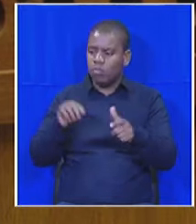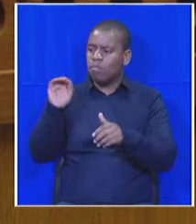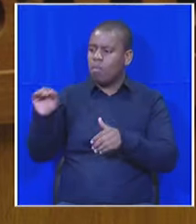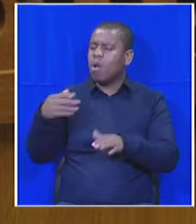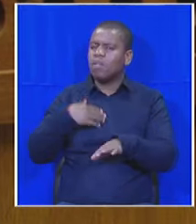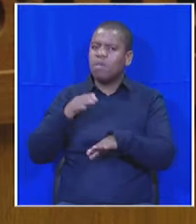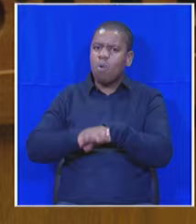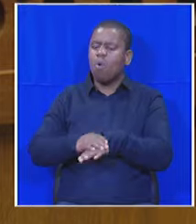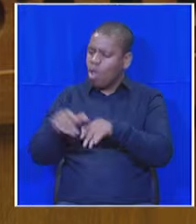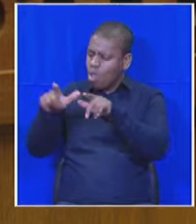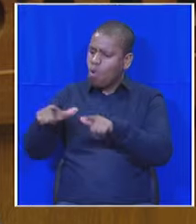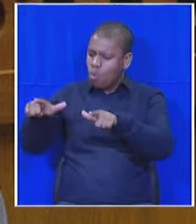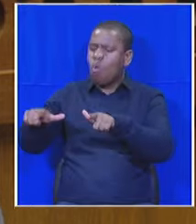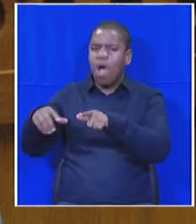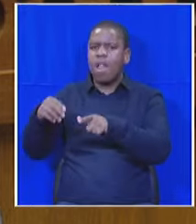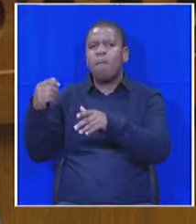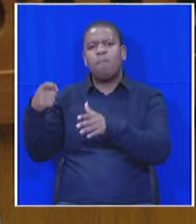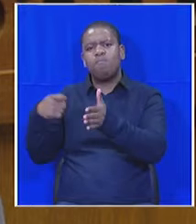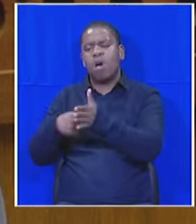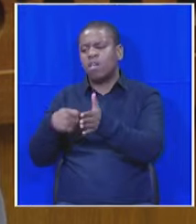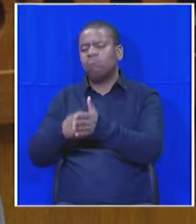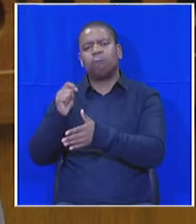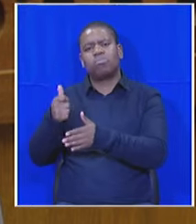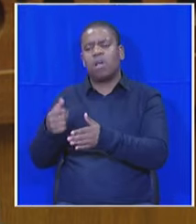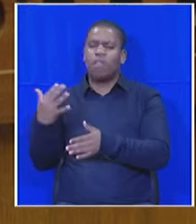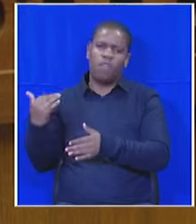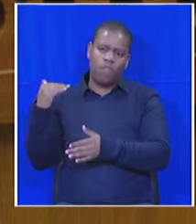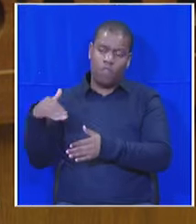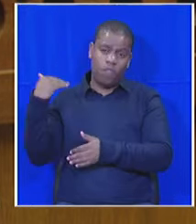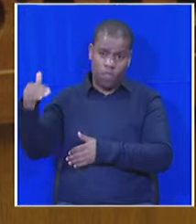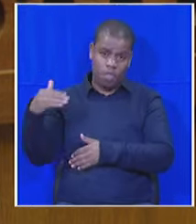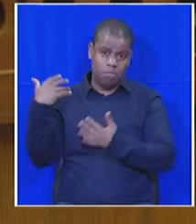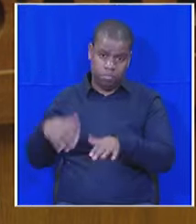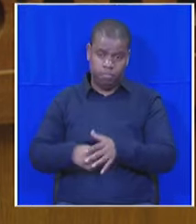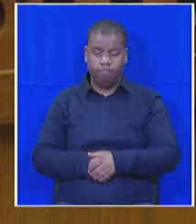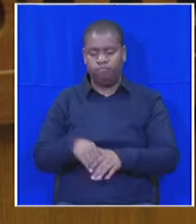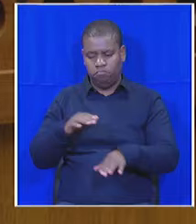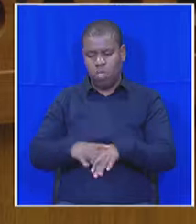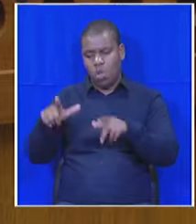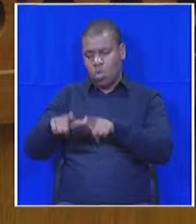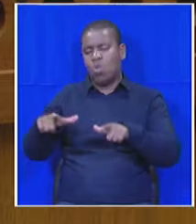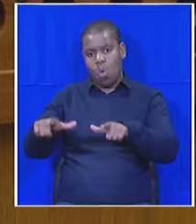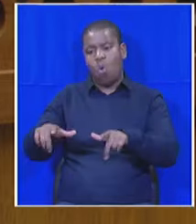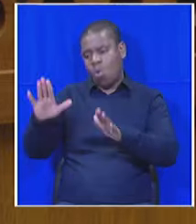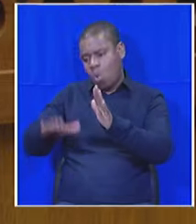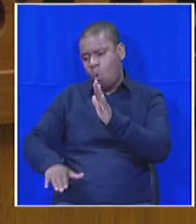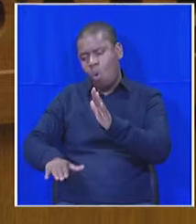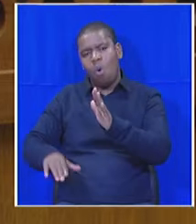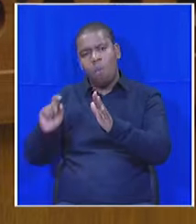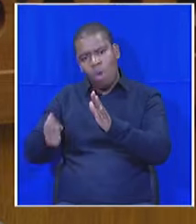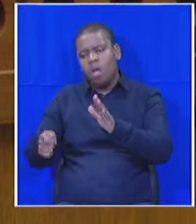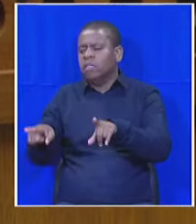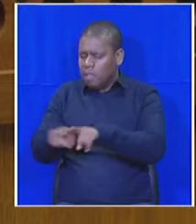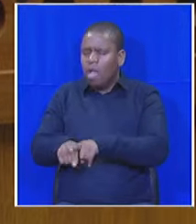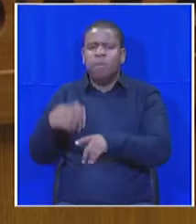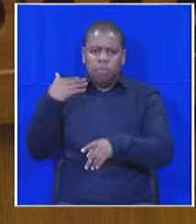prices. It ignores the industry, which says it can survive low prices, it can't survive low prices and bad laws. The